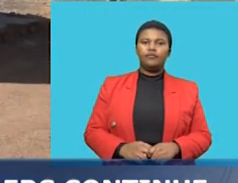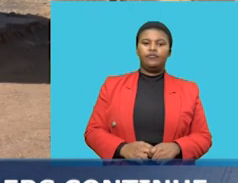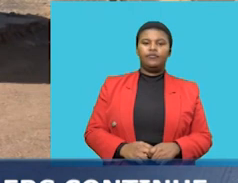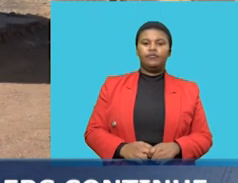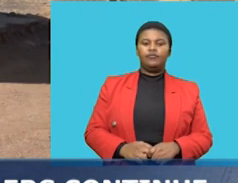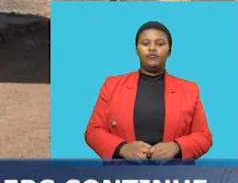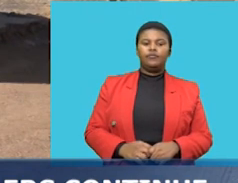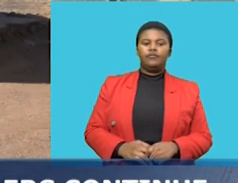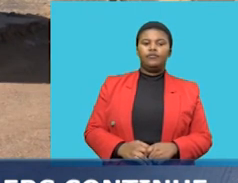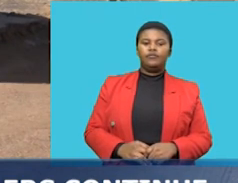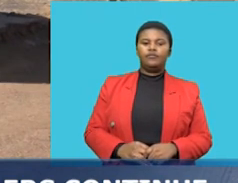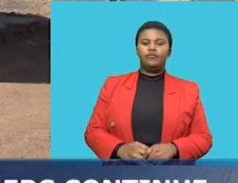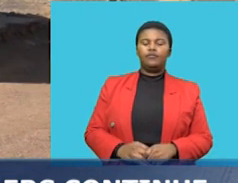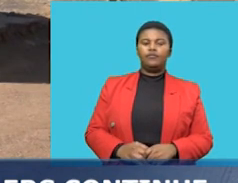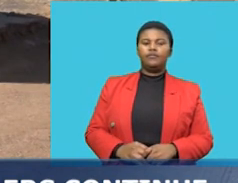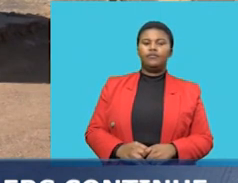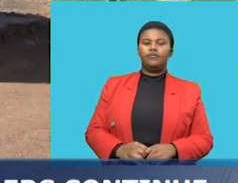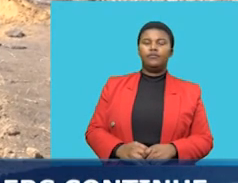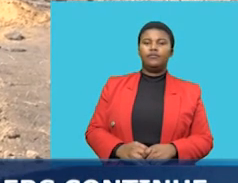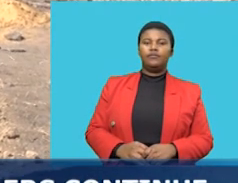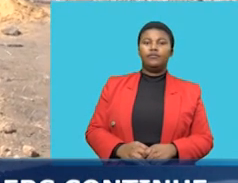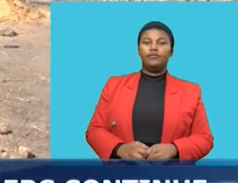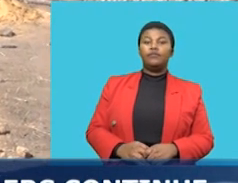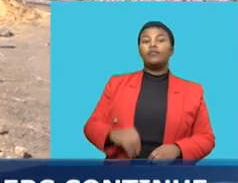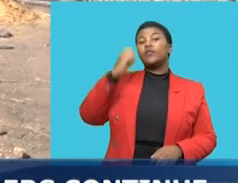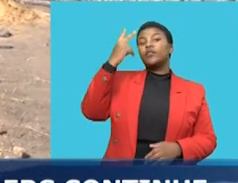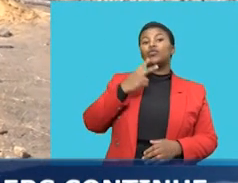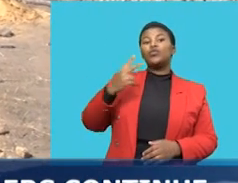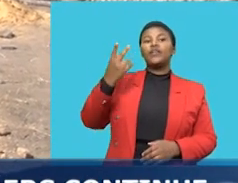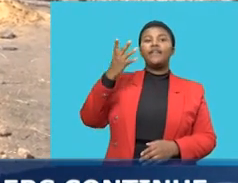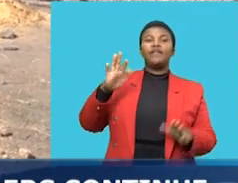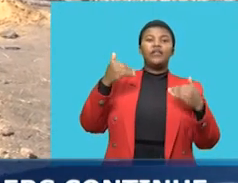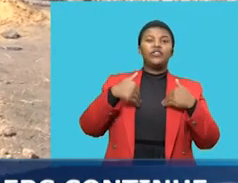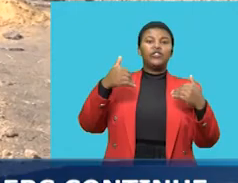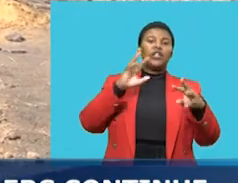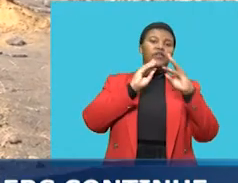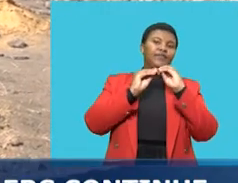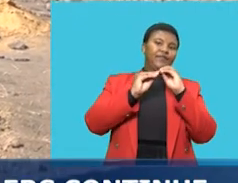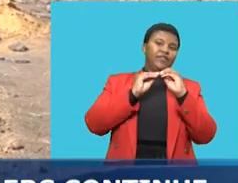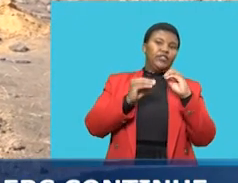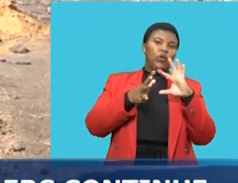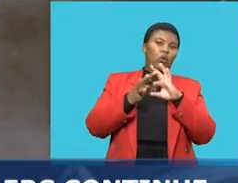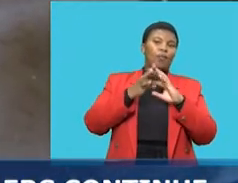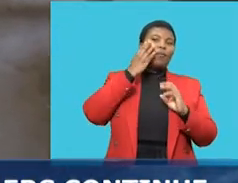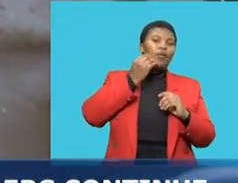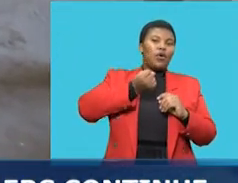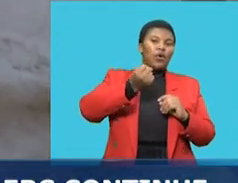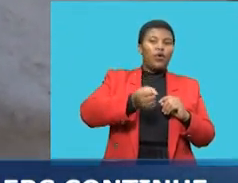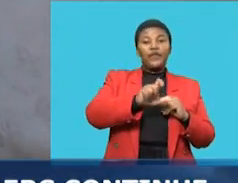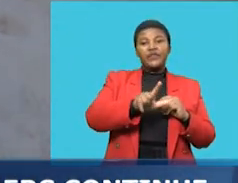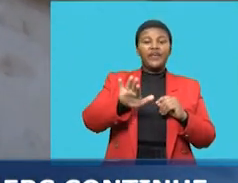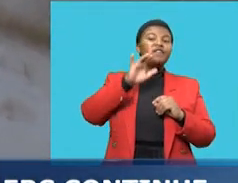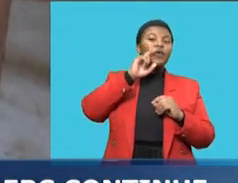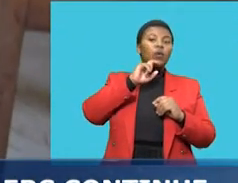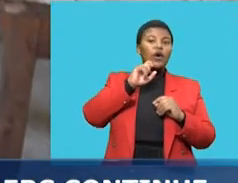Seleko ziveki ezimbini waqalayo umsebenzi wokucoca ikhaya likamakhulu oneminyaka engamashumi